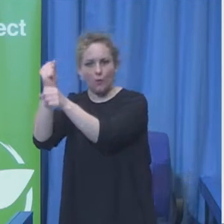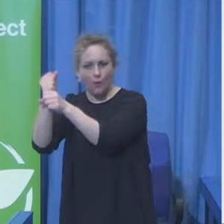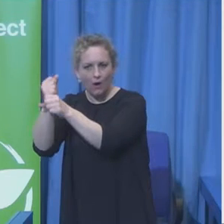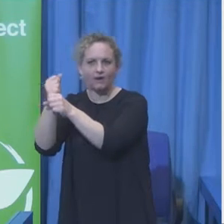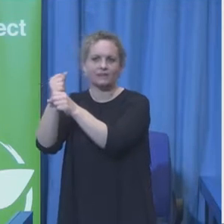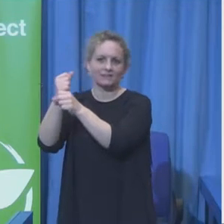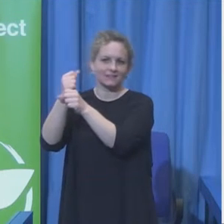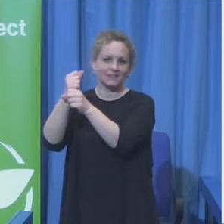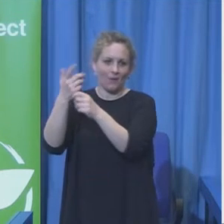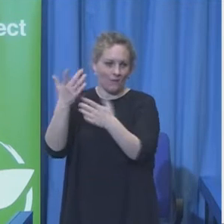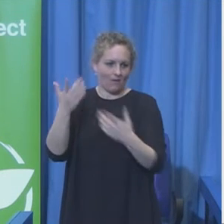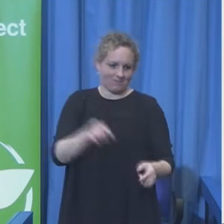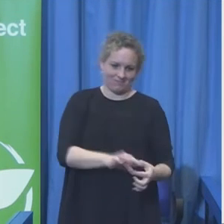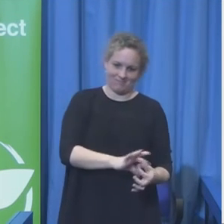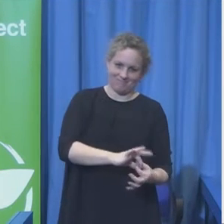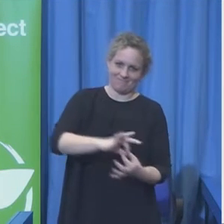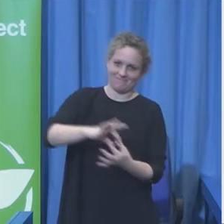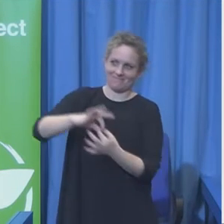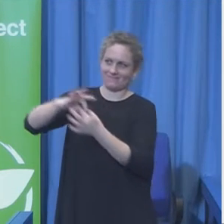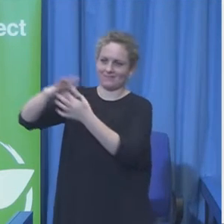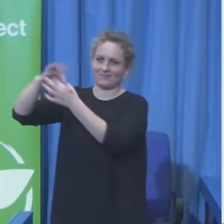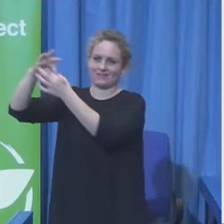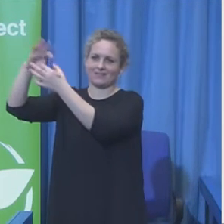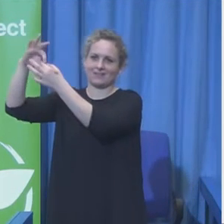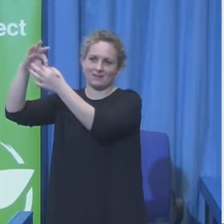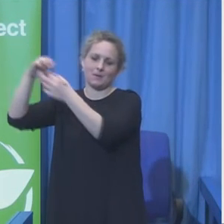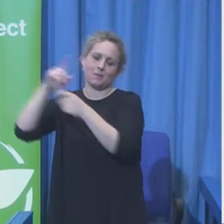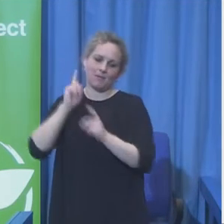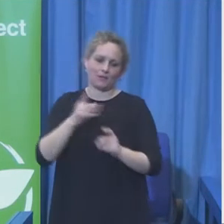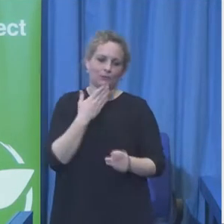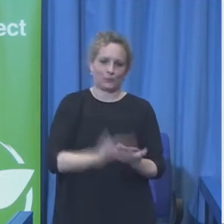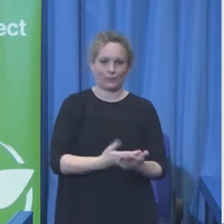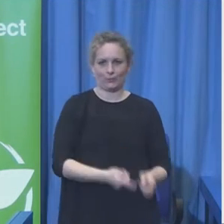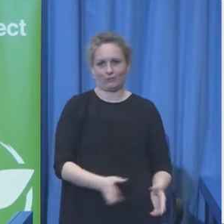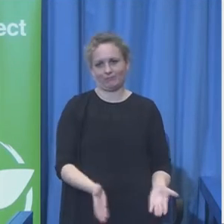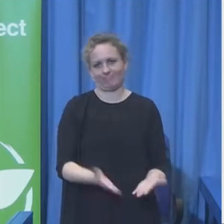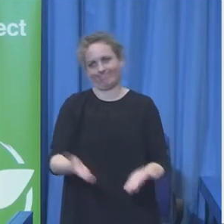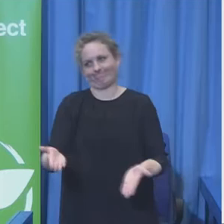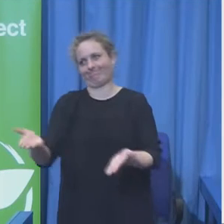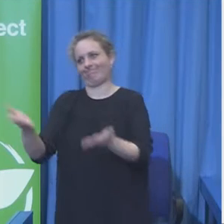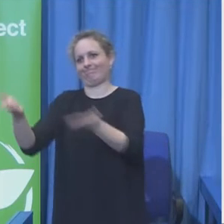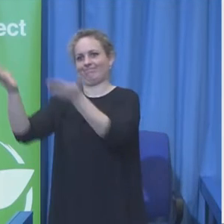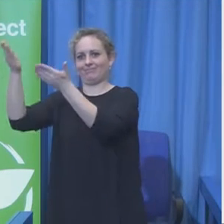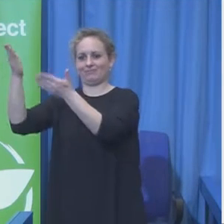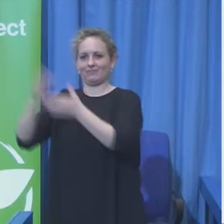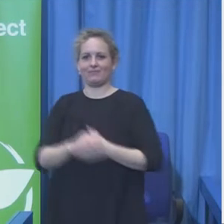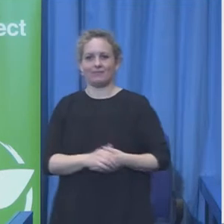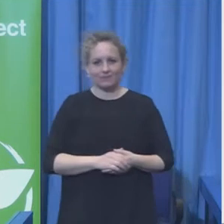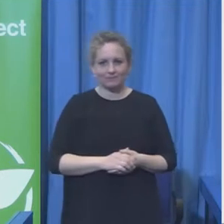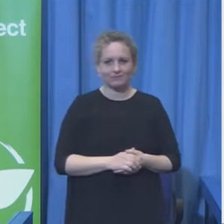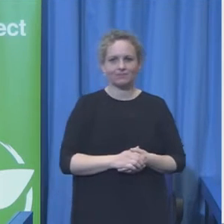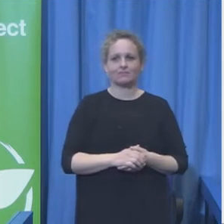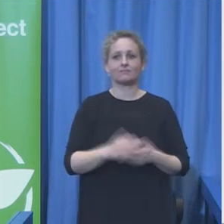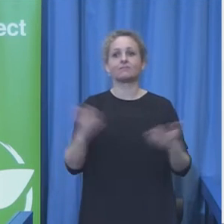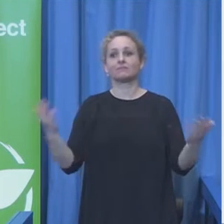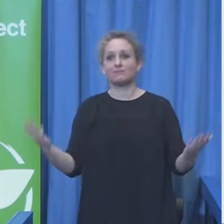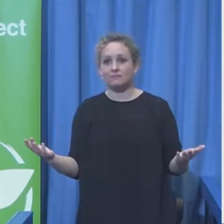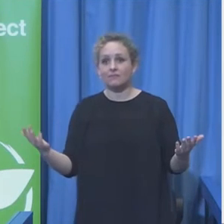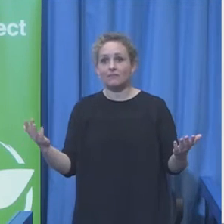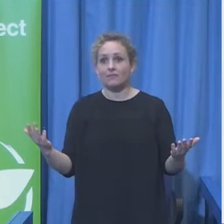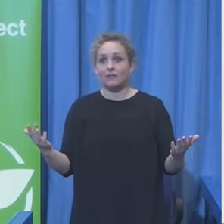system orzecznictwa. Change the judiciary system. Zapewnić, żeby świadczenia rentowe